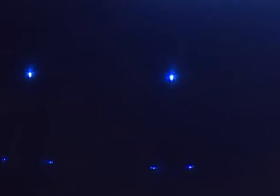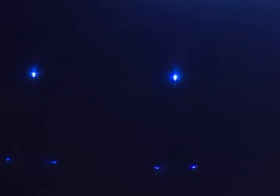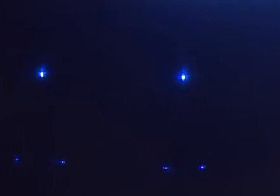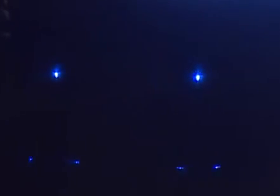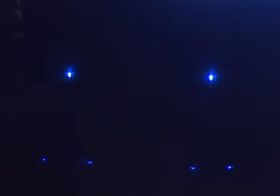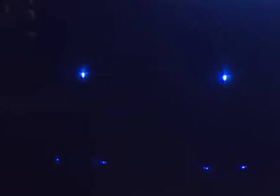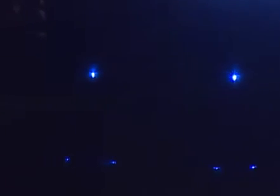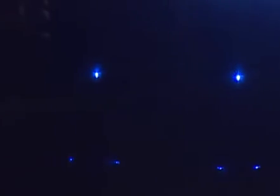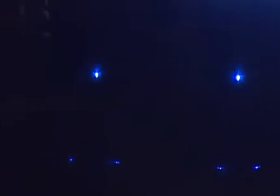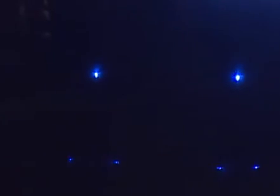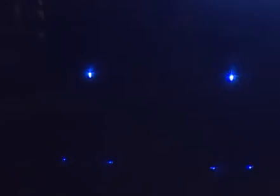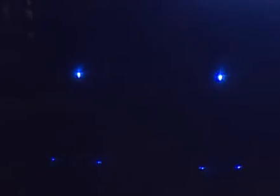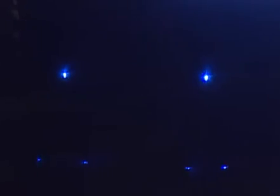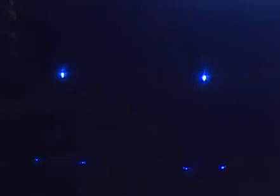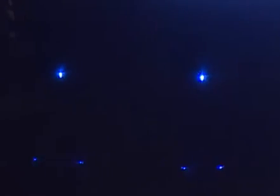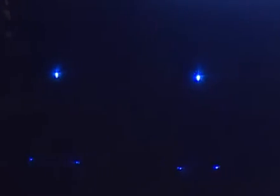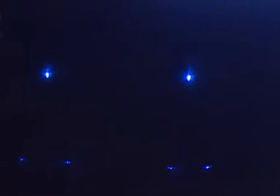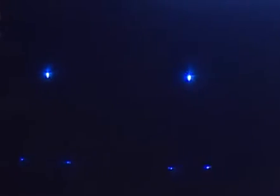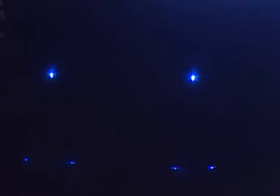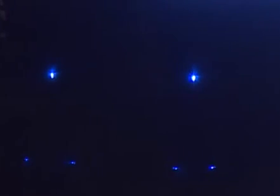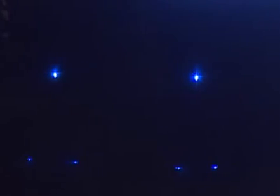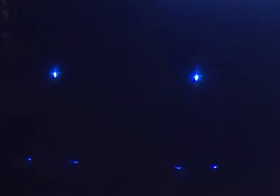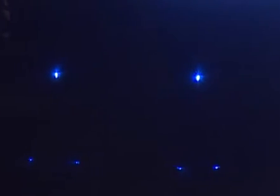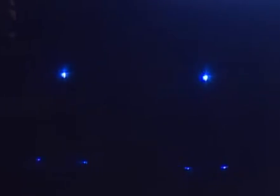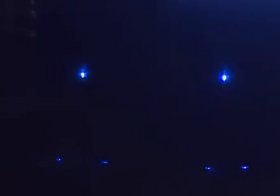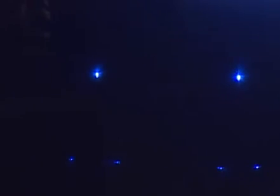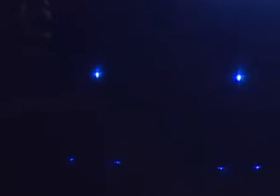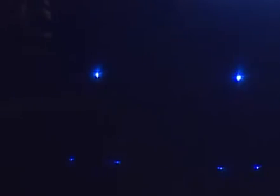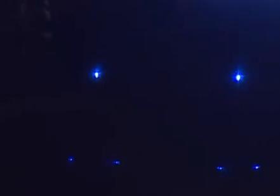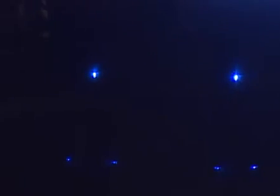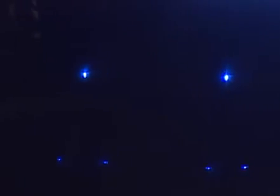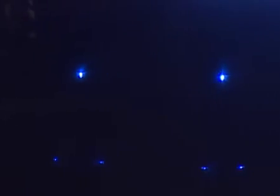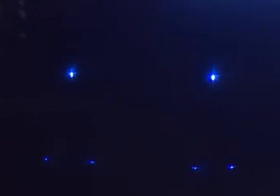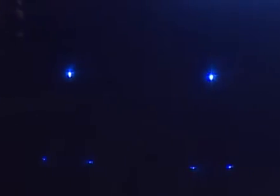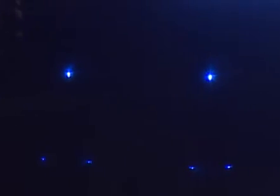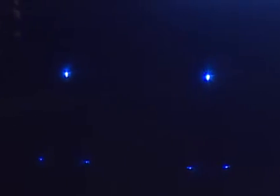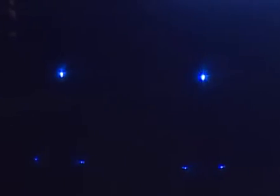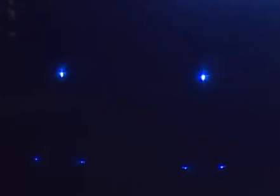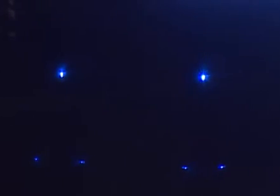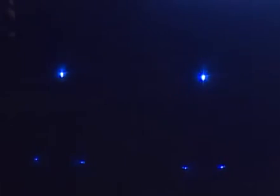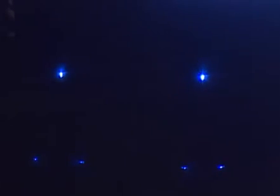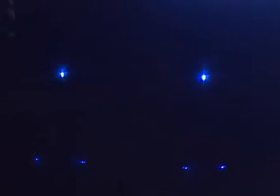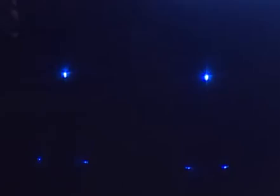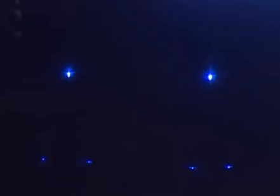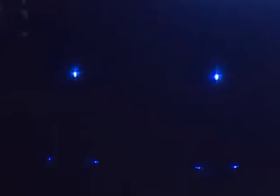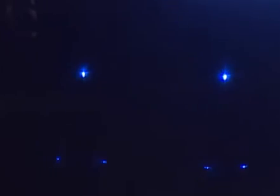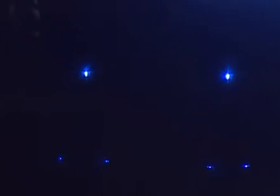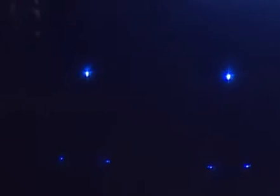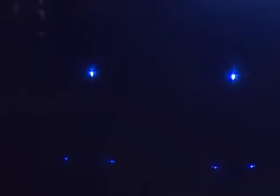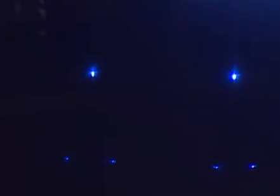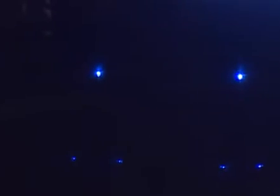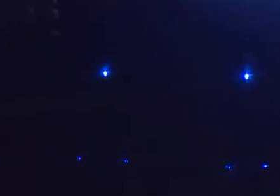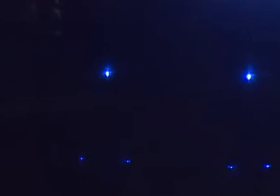Awesome. That's a lot of people. Okay. And how many of you feel really good after reading the morning newspaper?